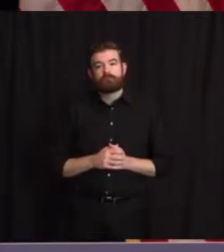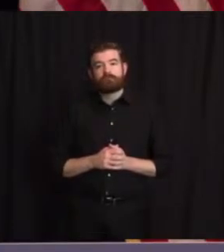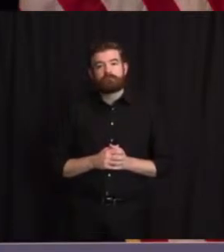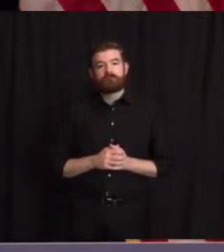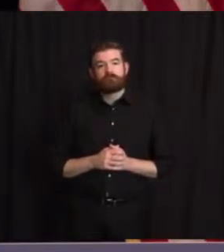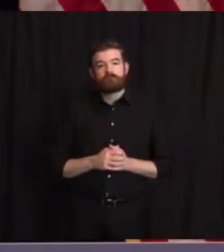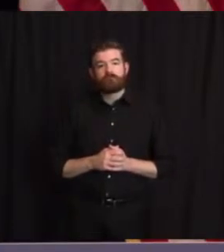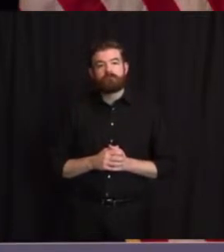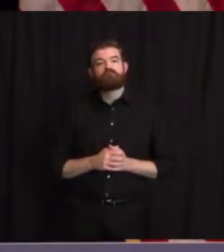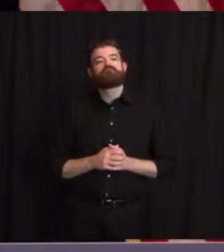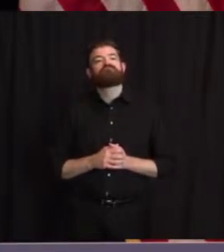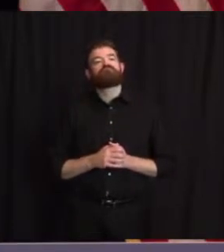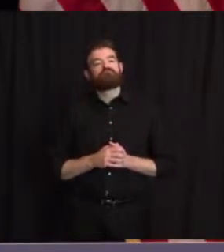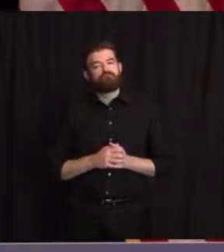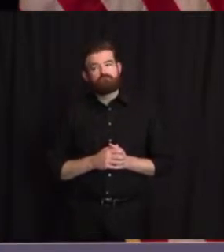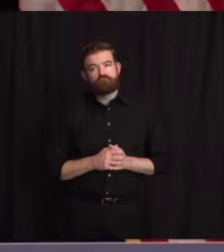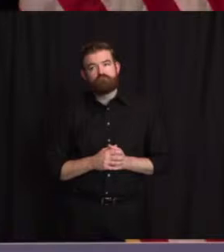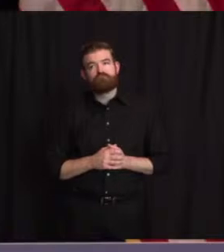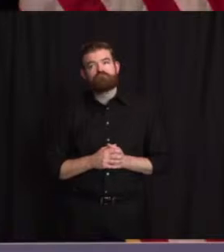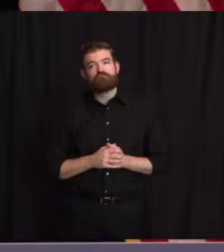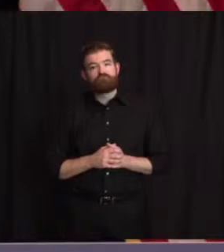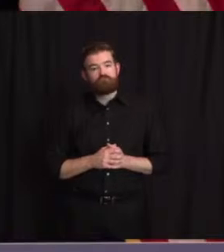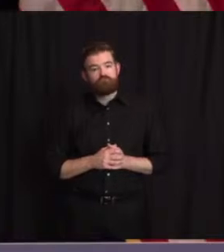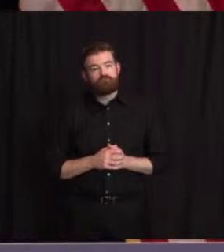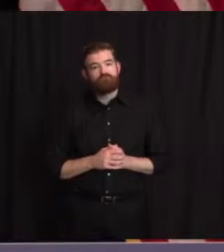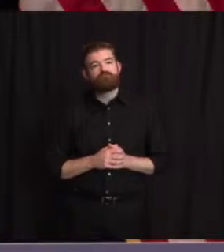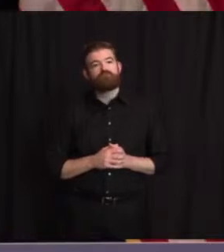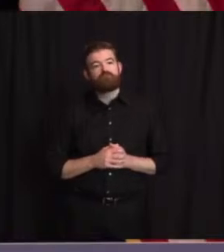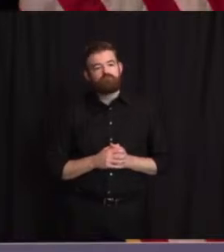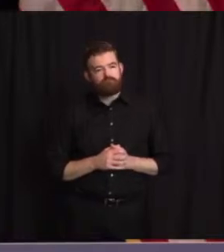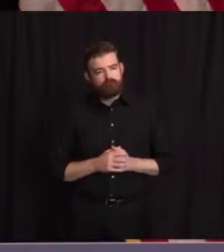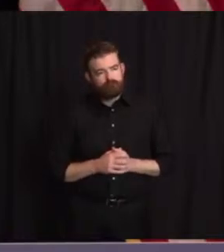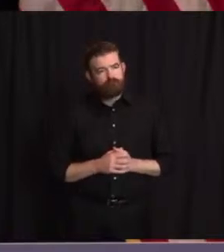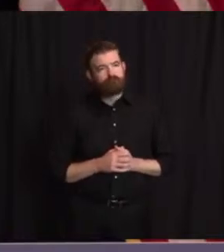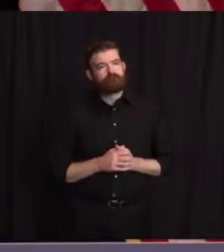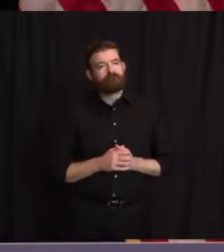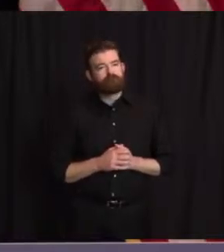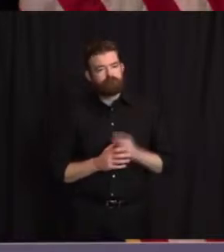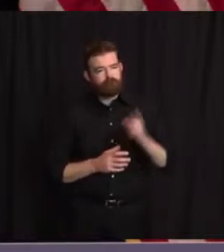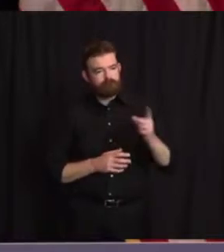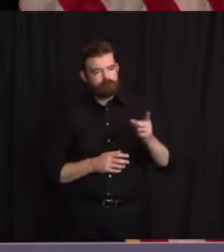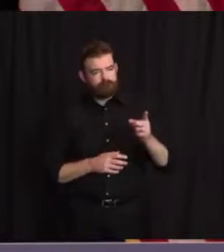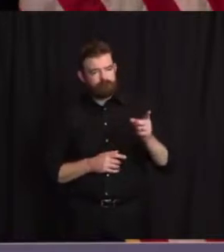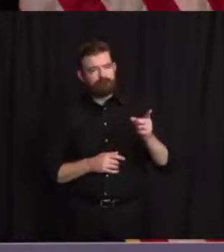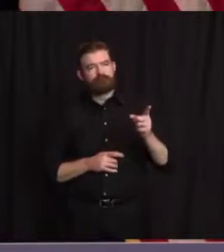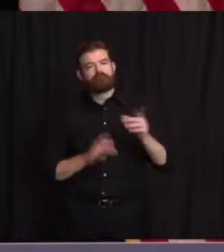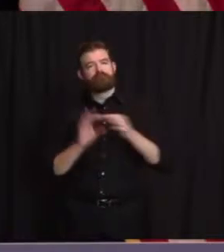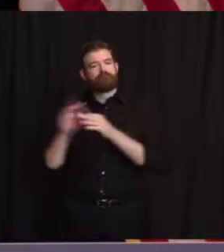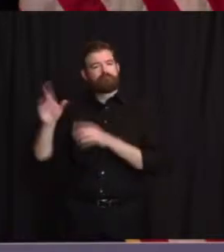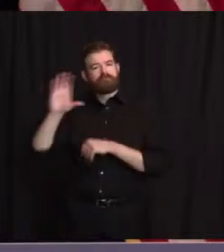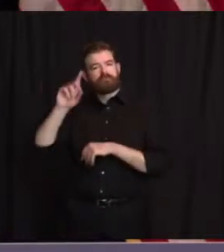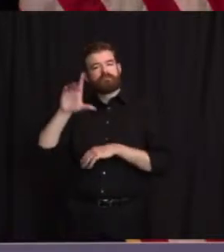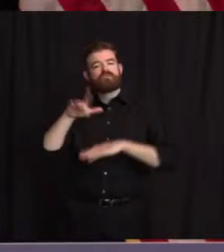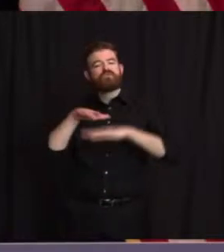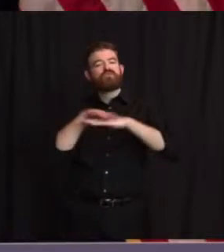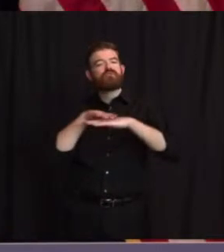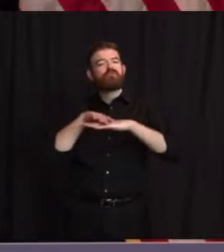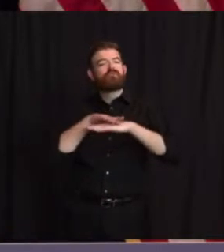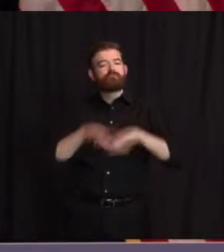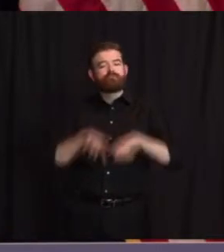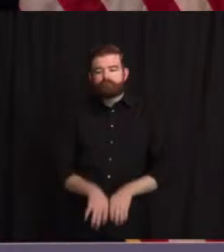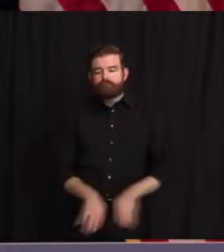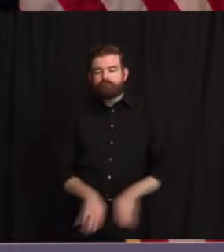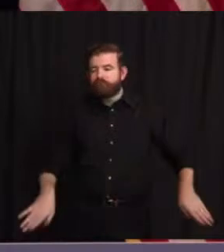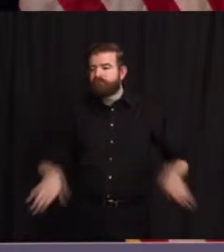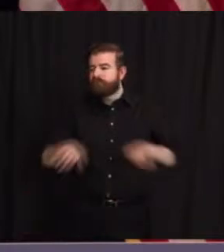read the same guidance Brent is asking about, that they're reassessing how long this virus lives on a surface. I would think